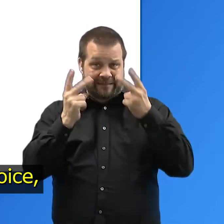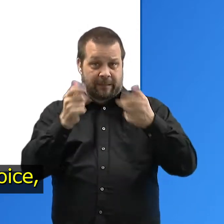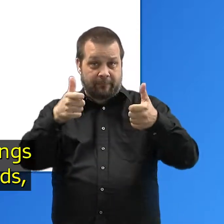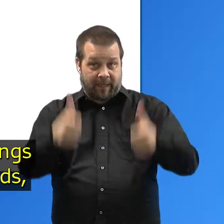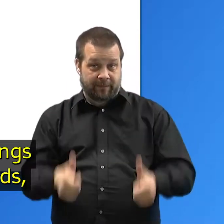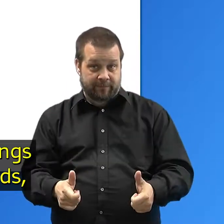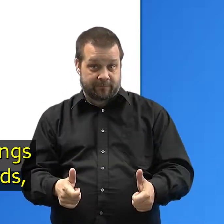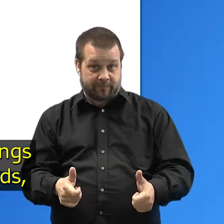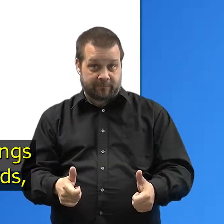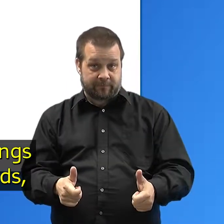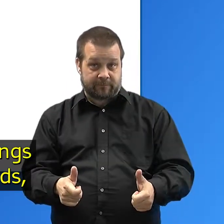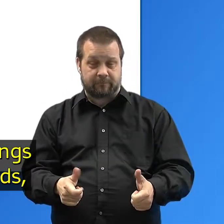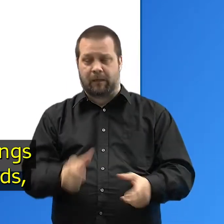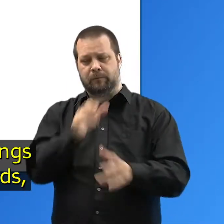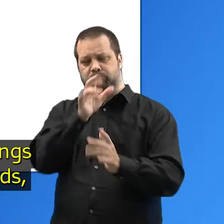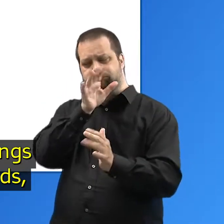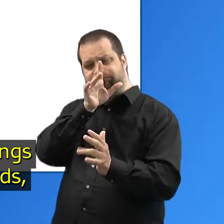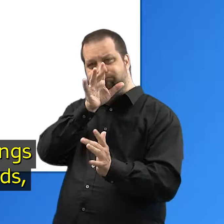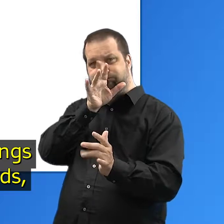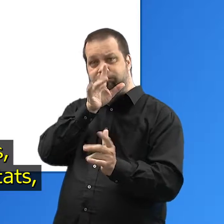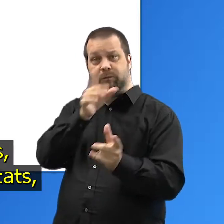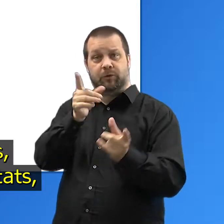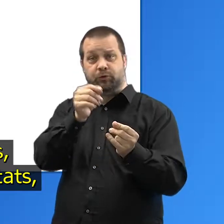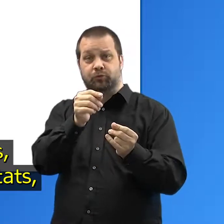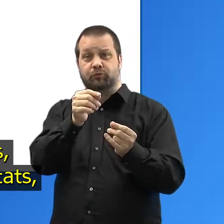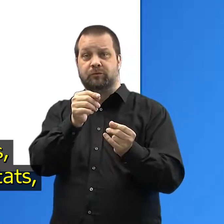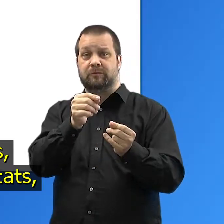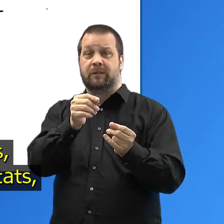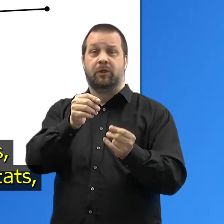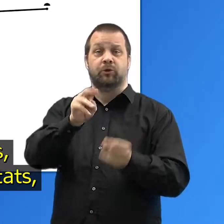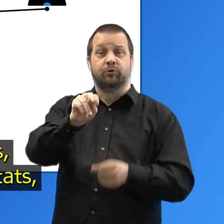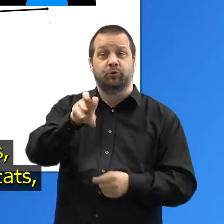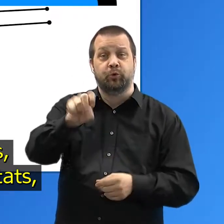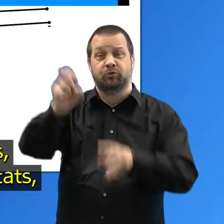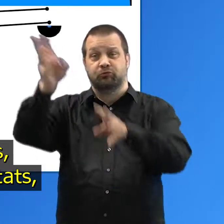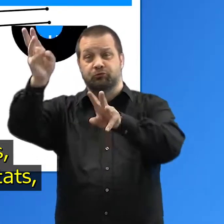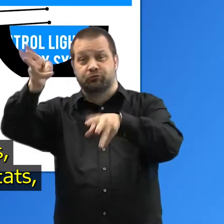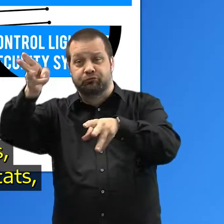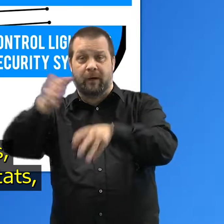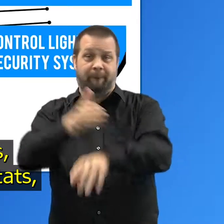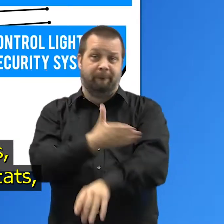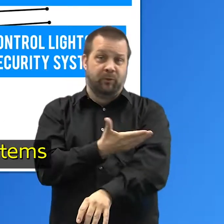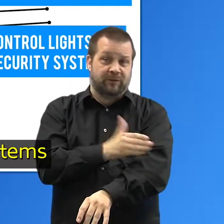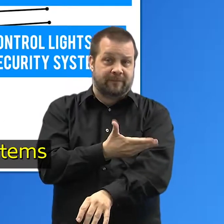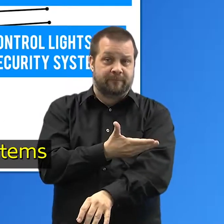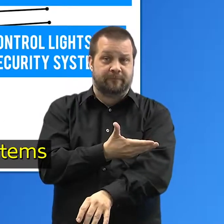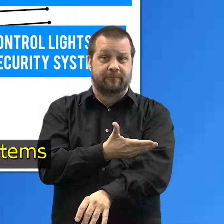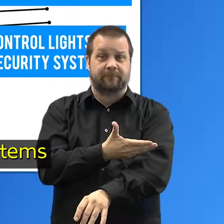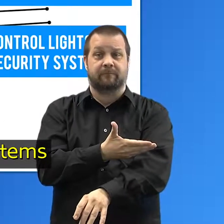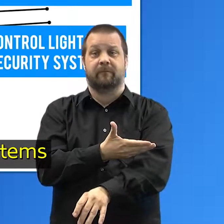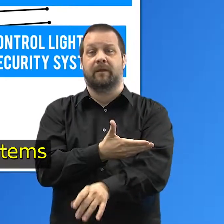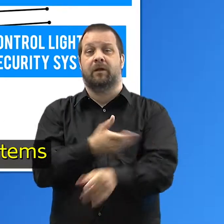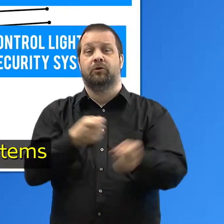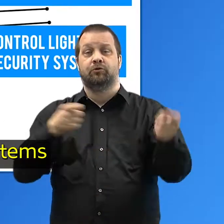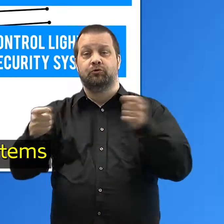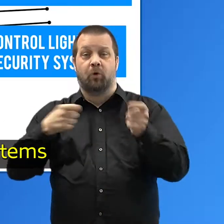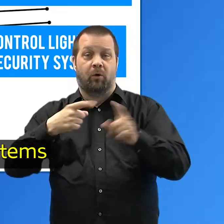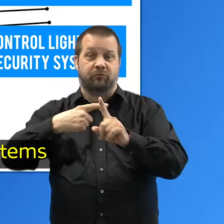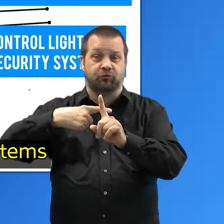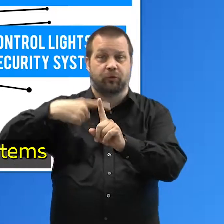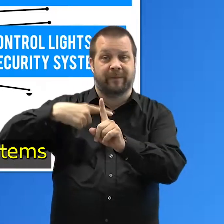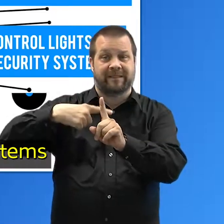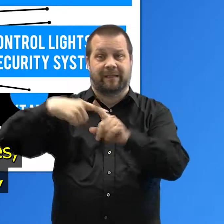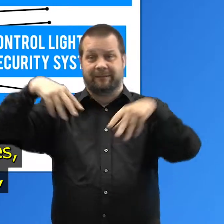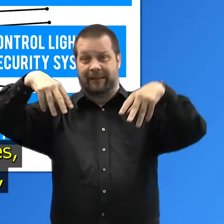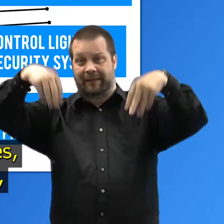your voice, you can do such things as stream news feeds, music, or podcasts, control the thermostats, lights, or security systems in your